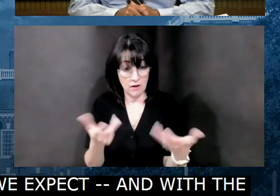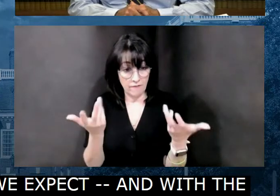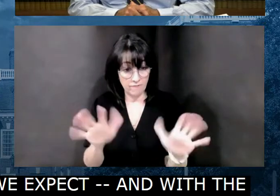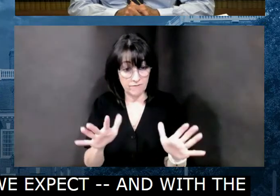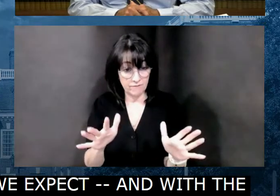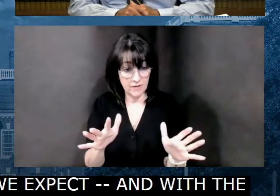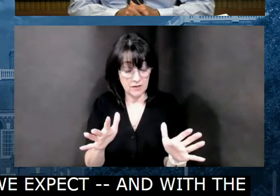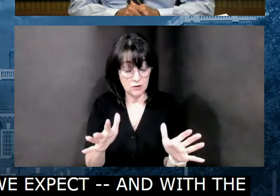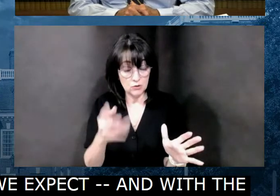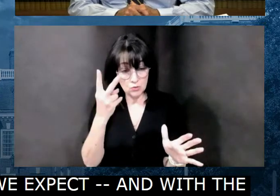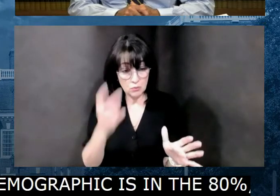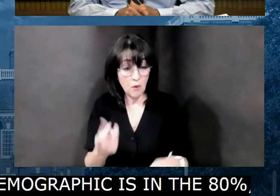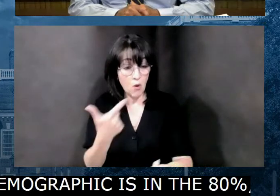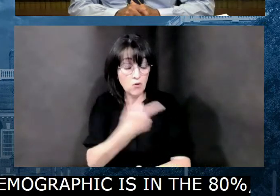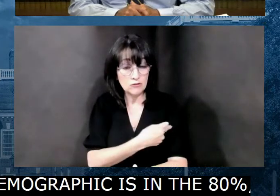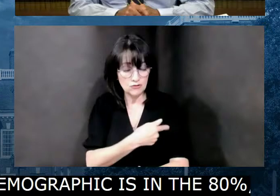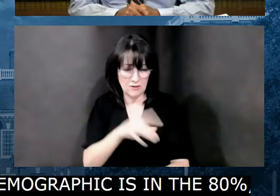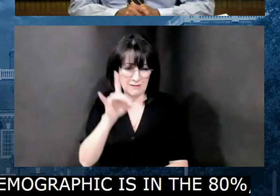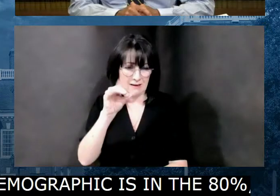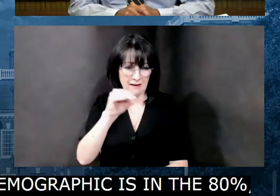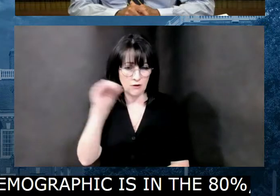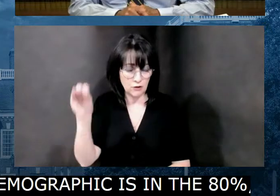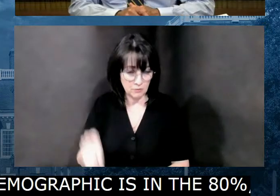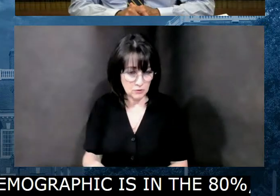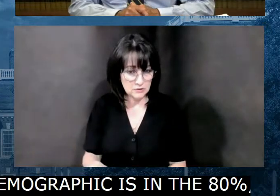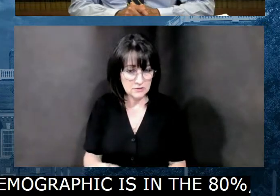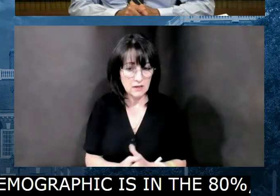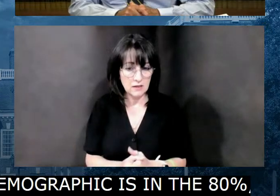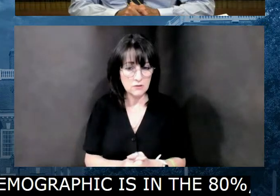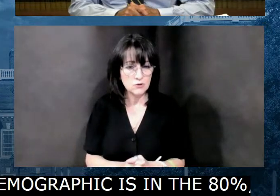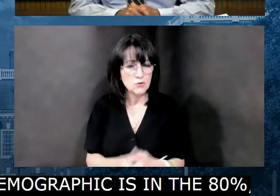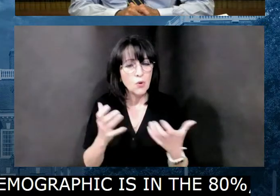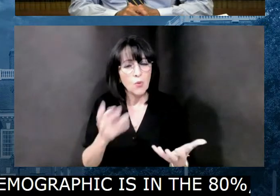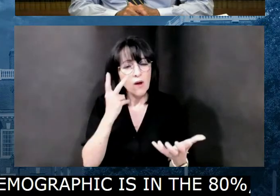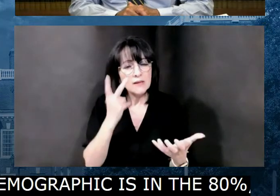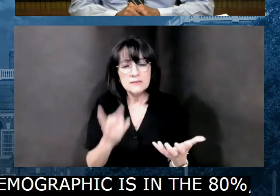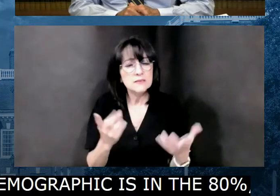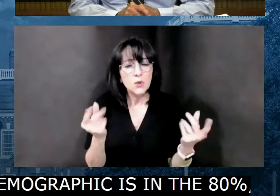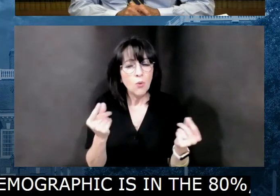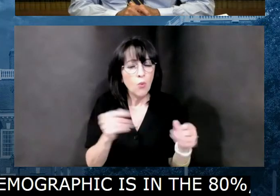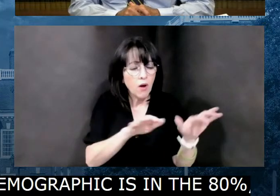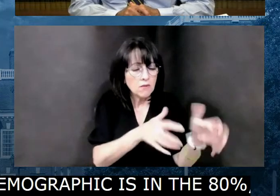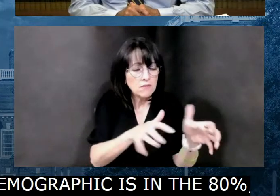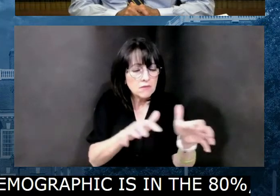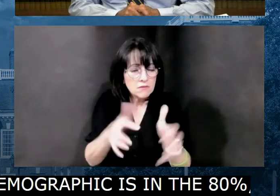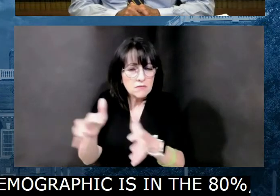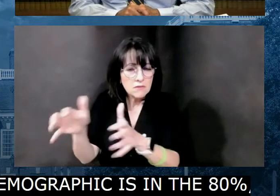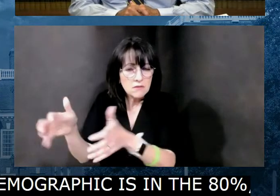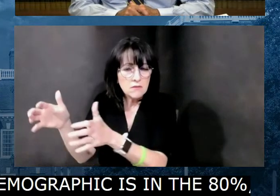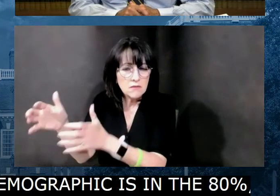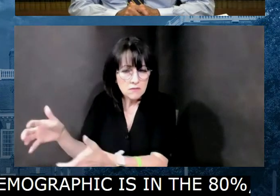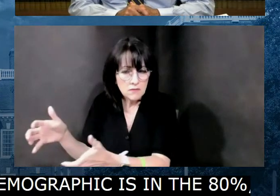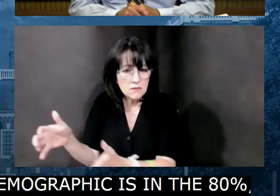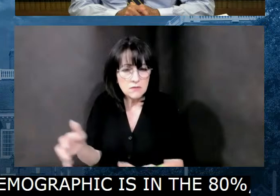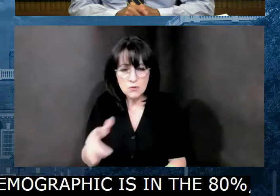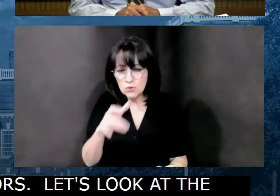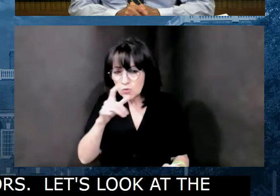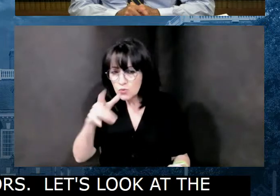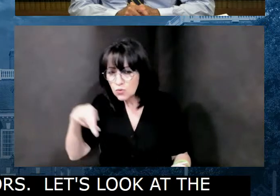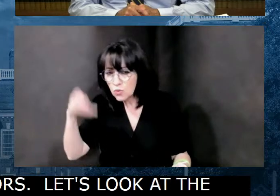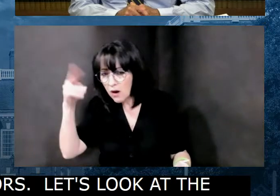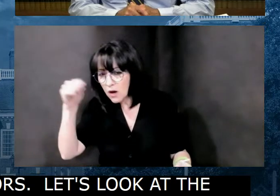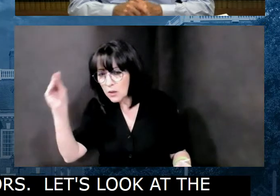vaccinated seniors. Let's look at the subgroups, the demographic subgroups that aren't vaccinated at quite that rate,